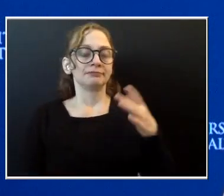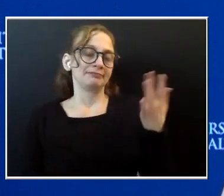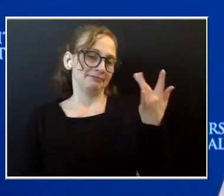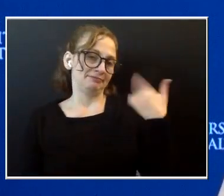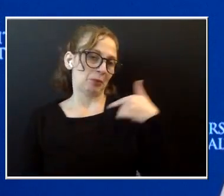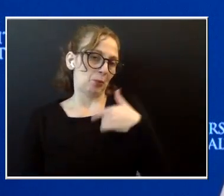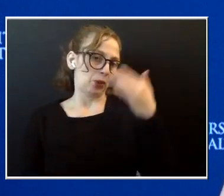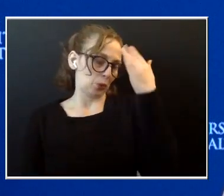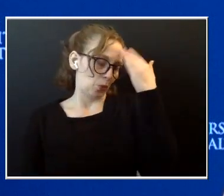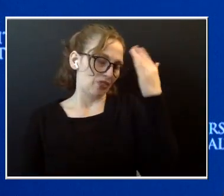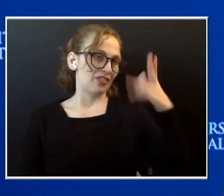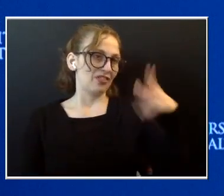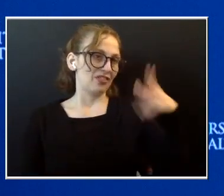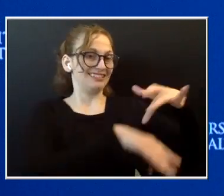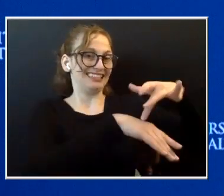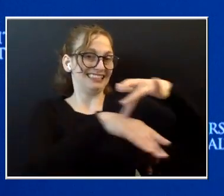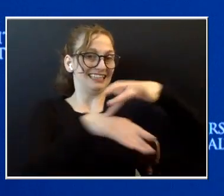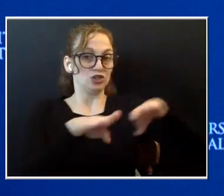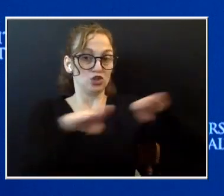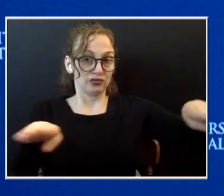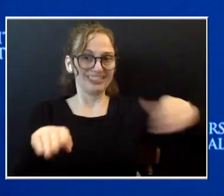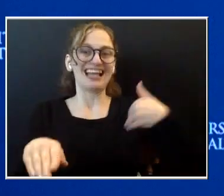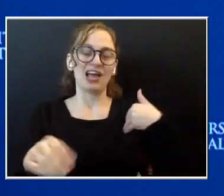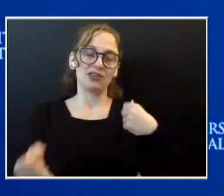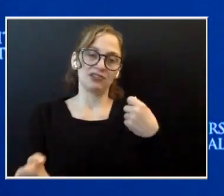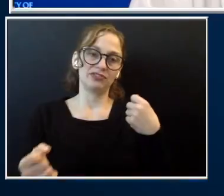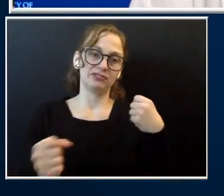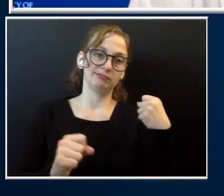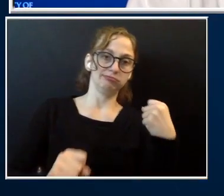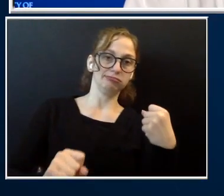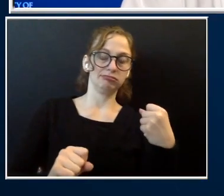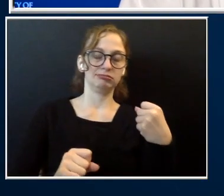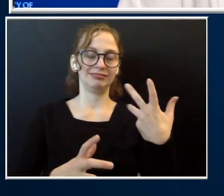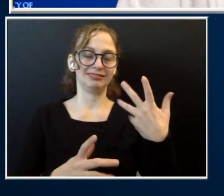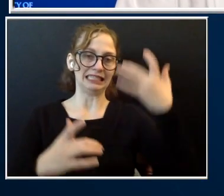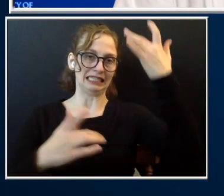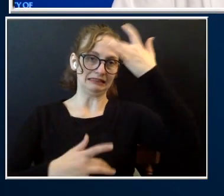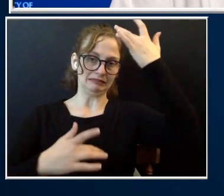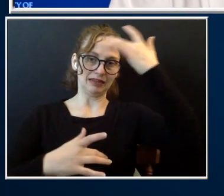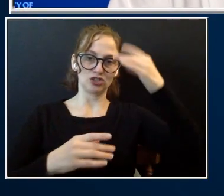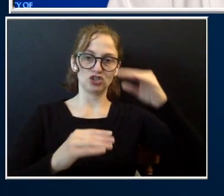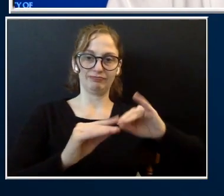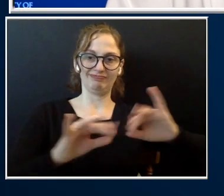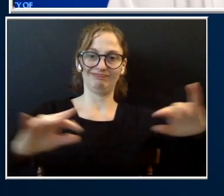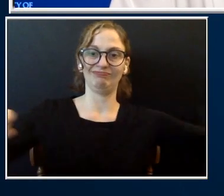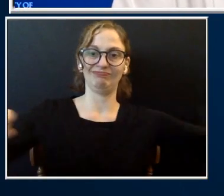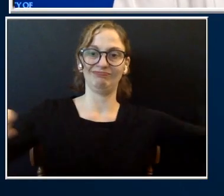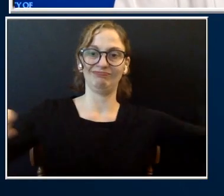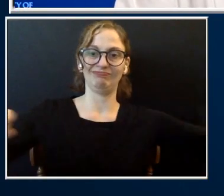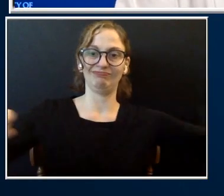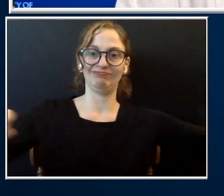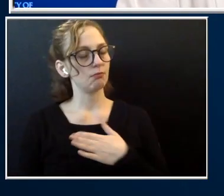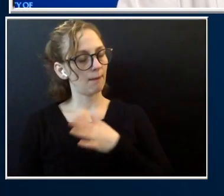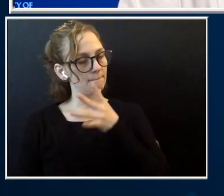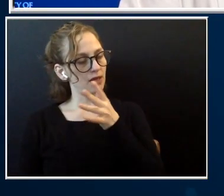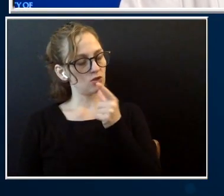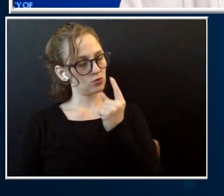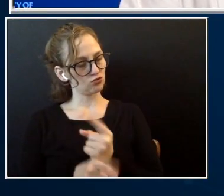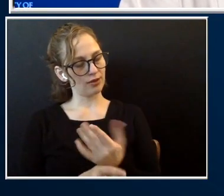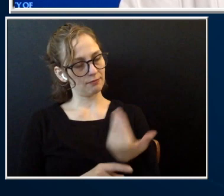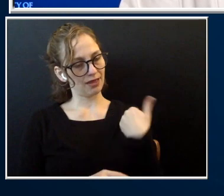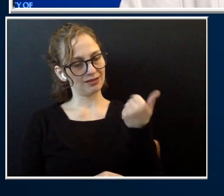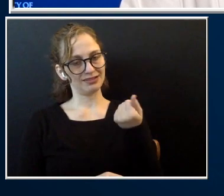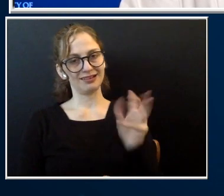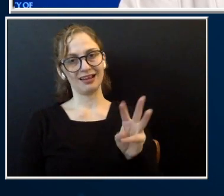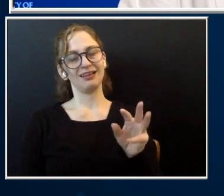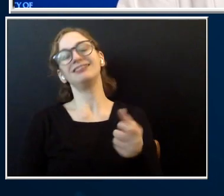the time. And that is a major way that people get the infections. So my mother was right back in 1963 when she said, Stephen, wash your hands. Yeah,